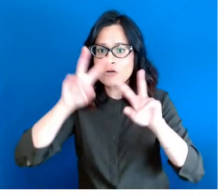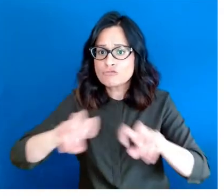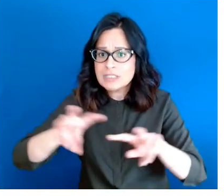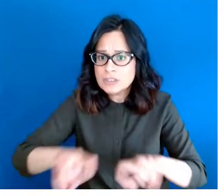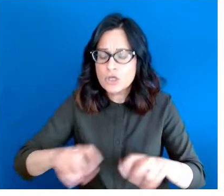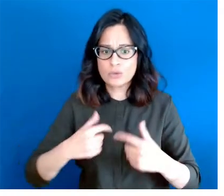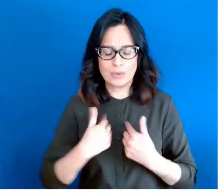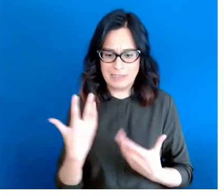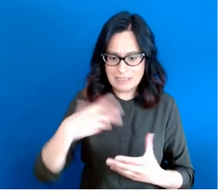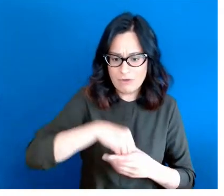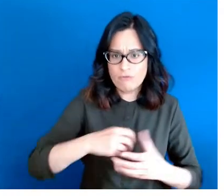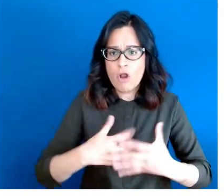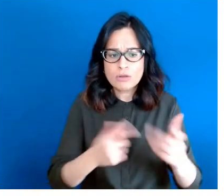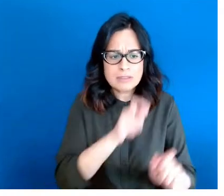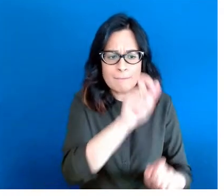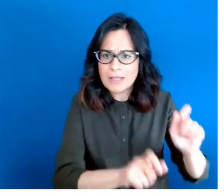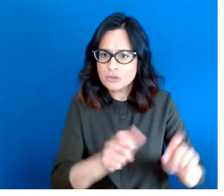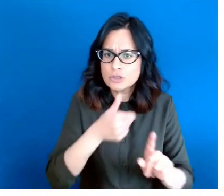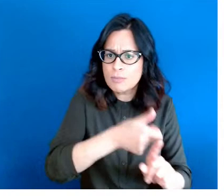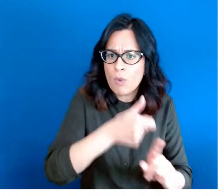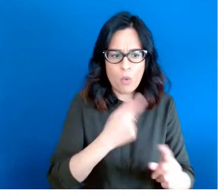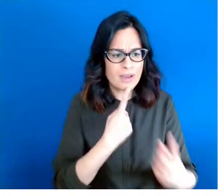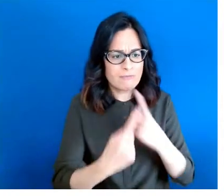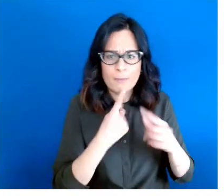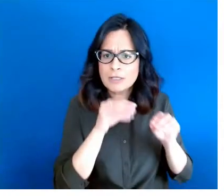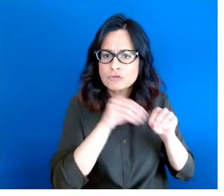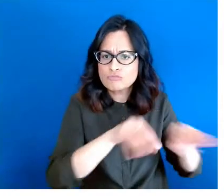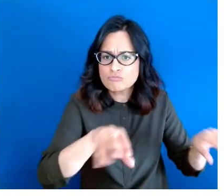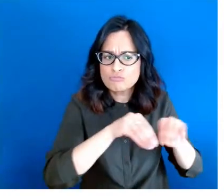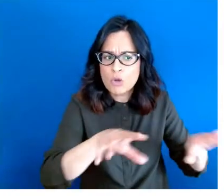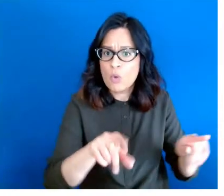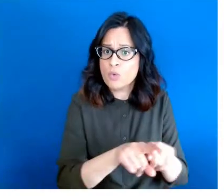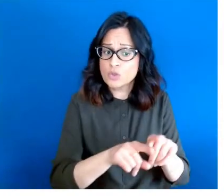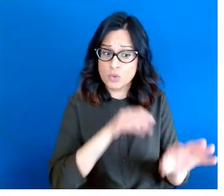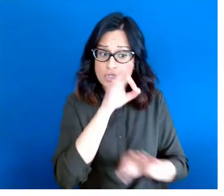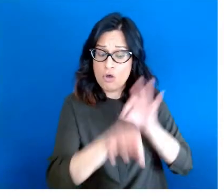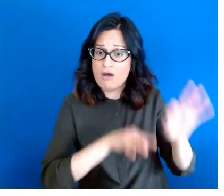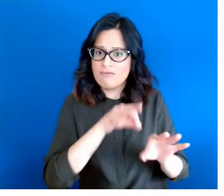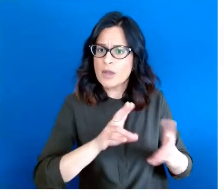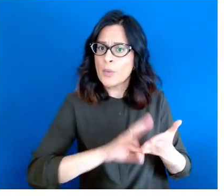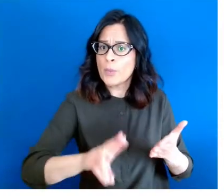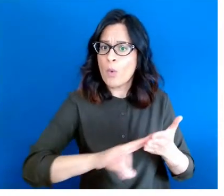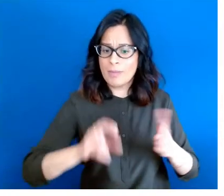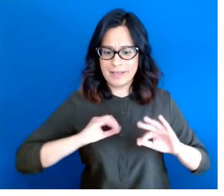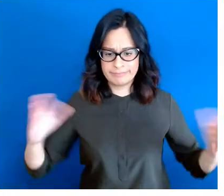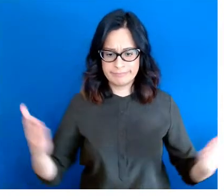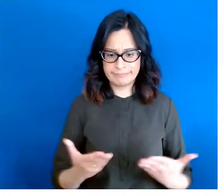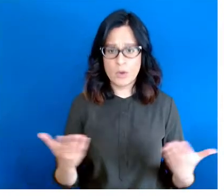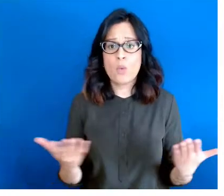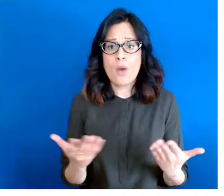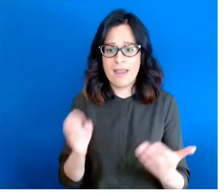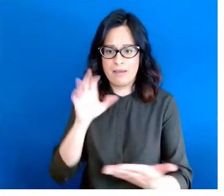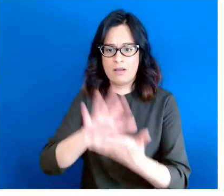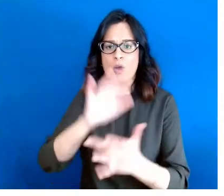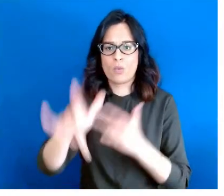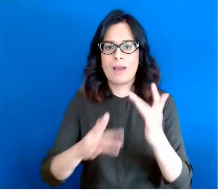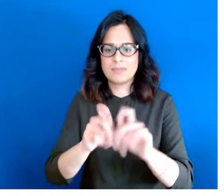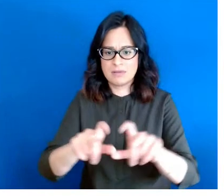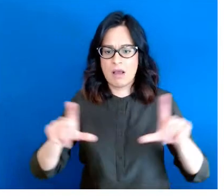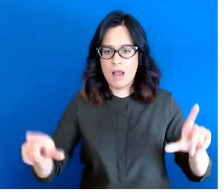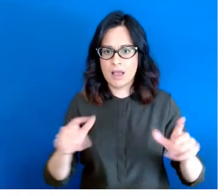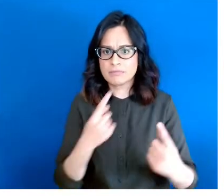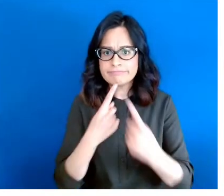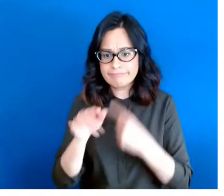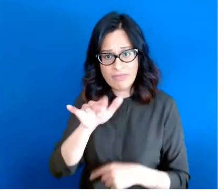of kind of patient support information and surveys, which we quite often host on the website, that goes